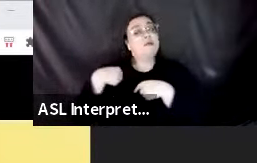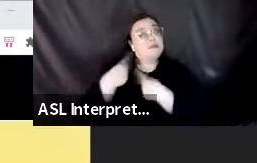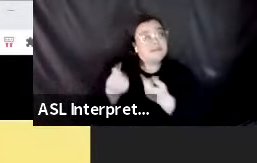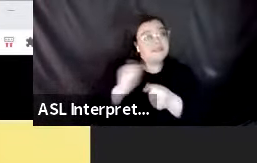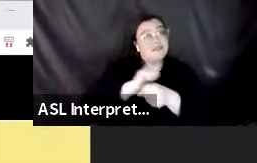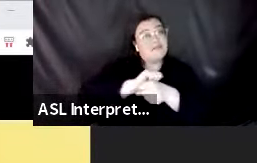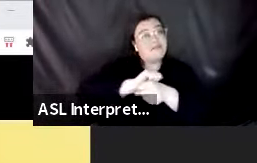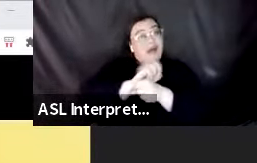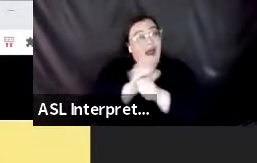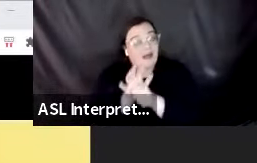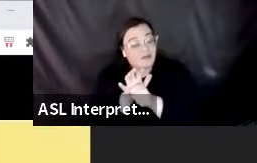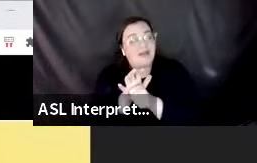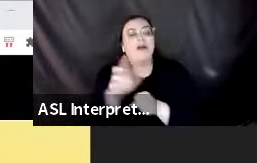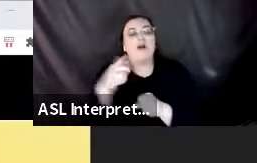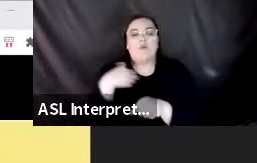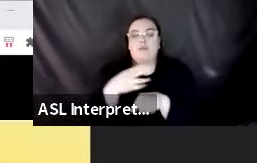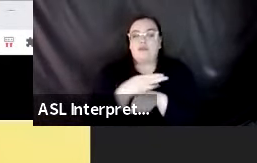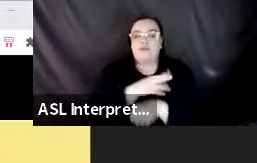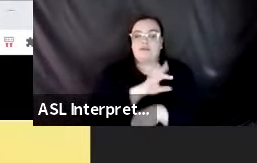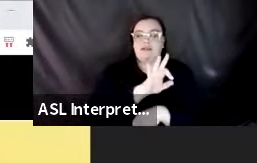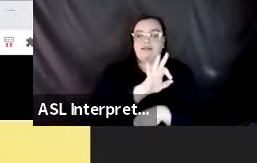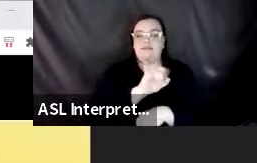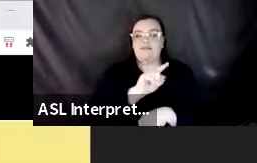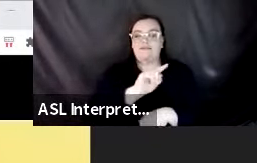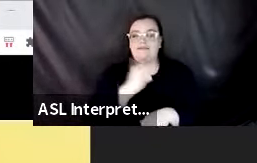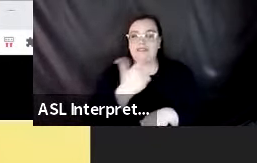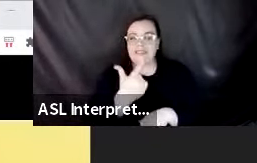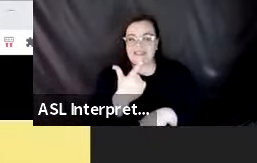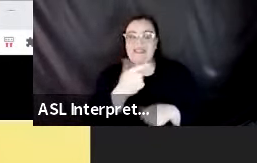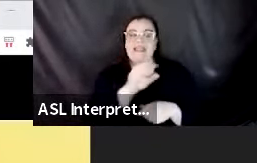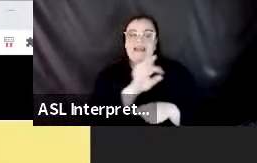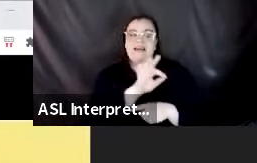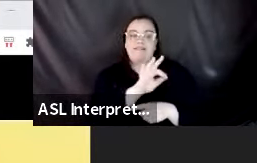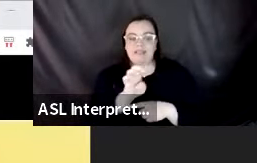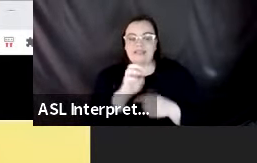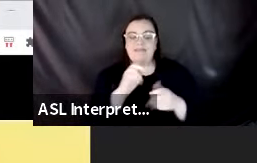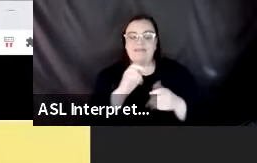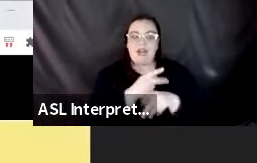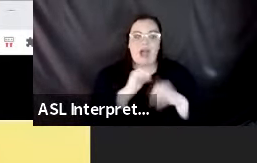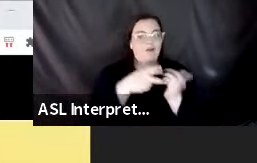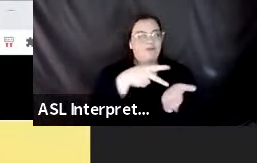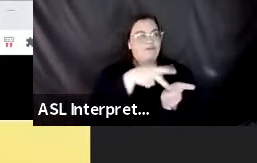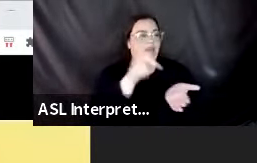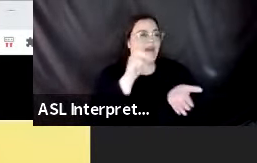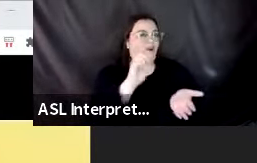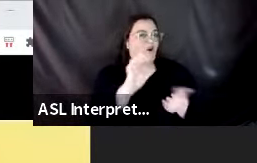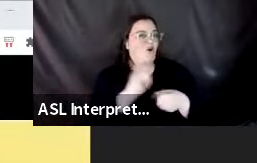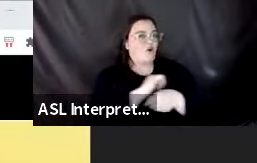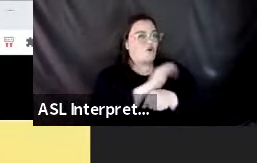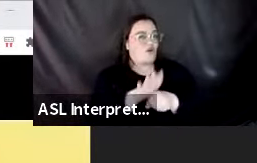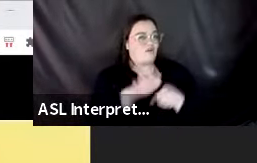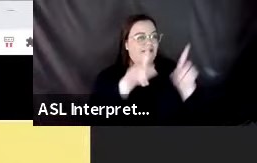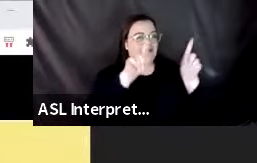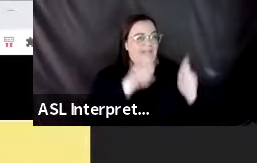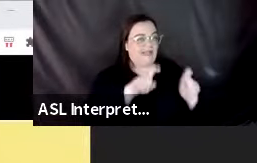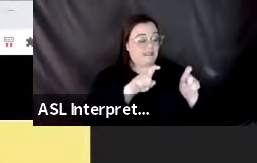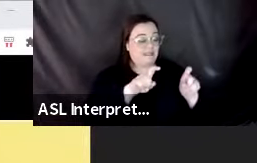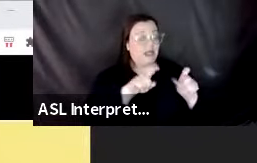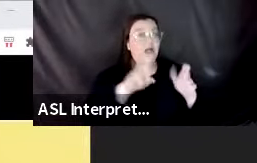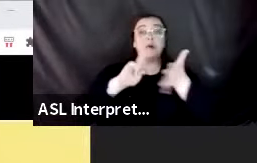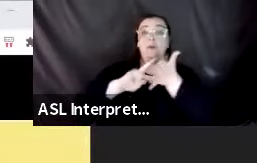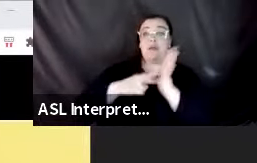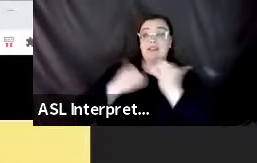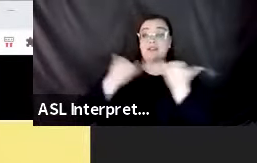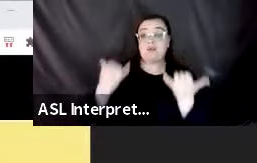been using the fitting fee as our guide for how to pay for COVID testing. So under the commercials contract, performers